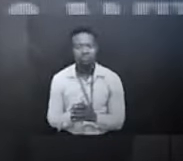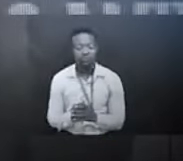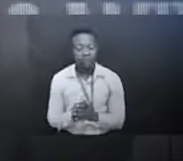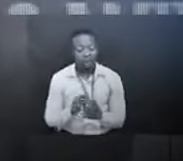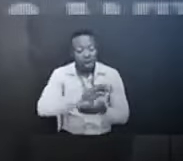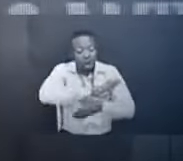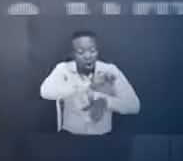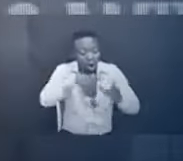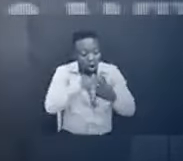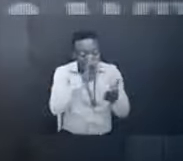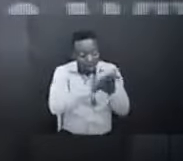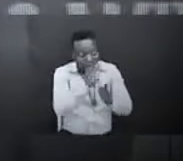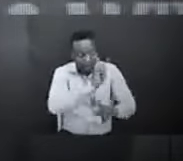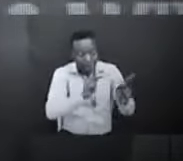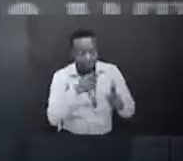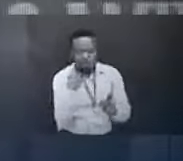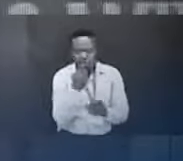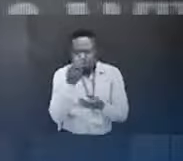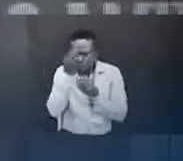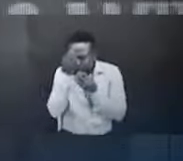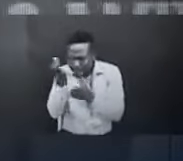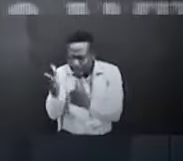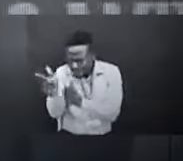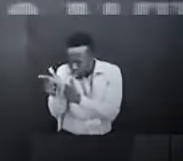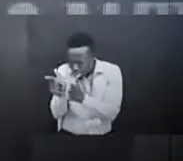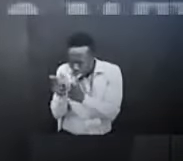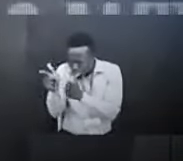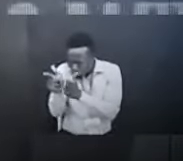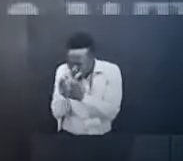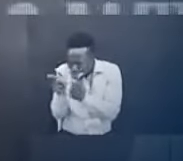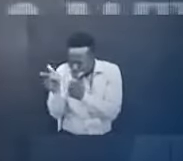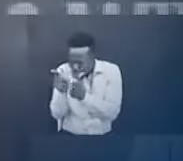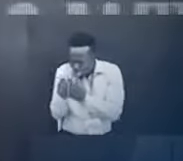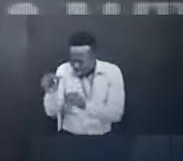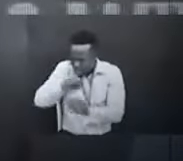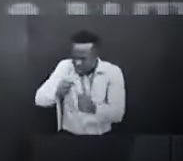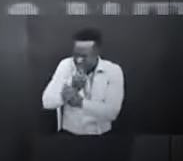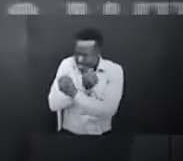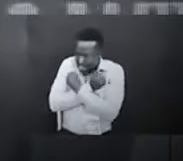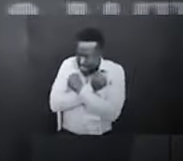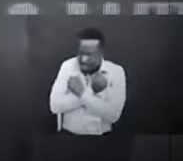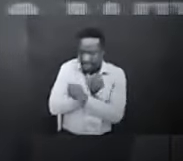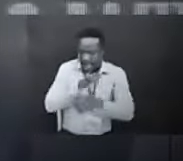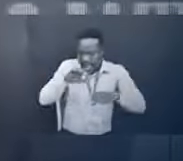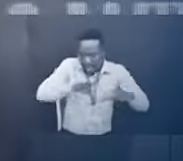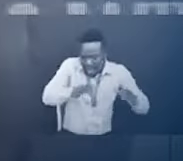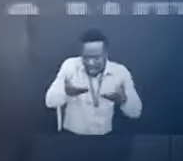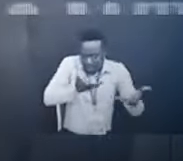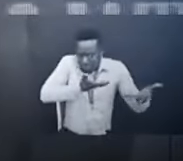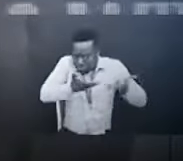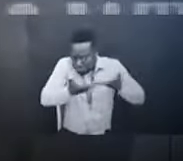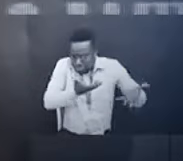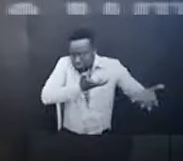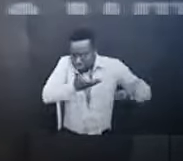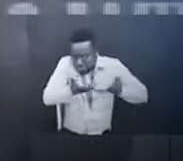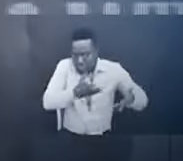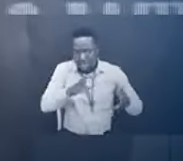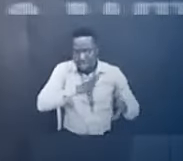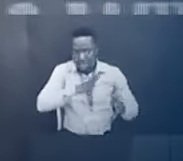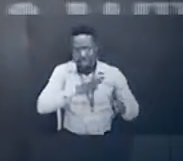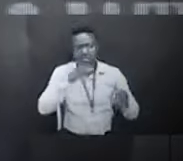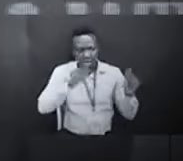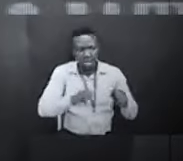and understanding can make successful partners or married couples.